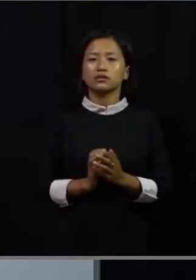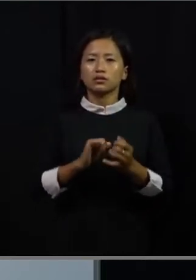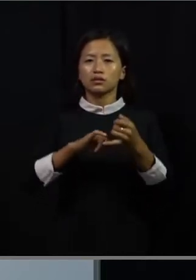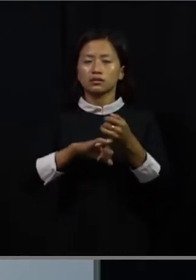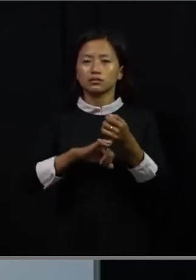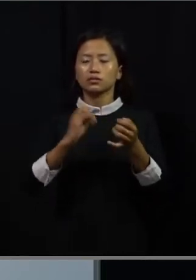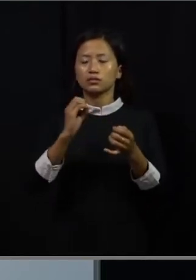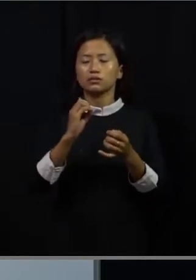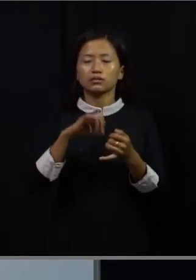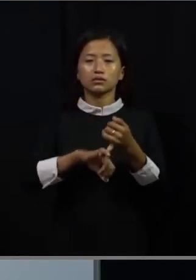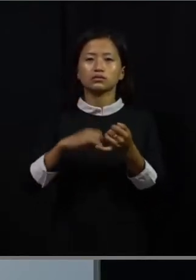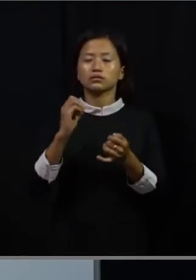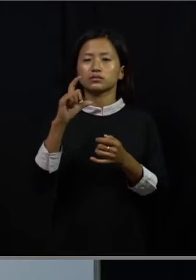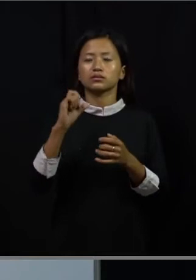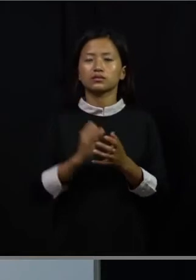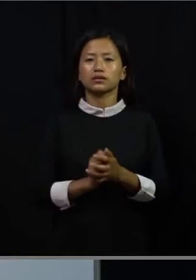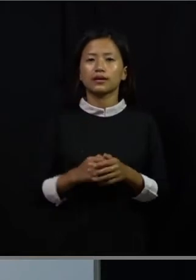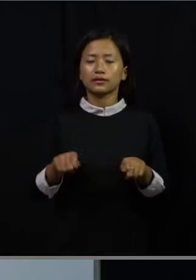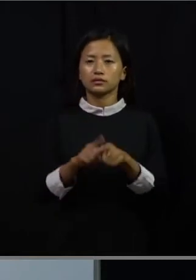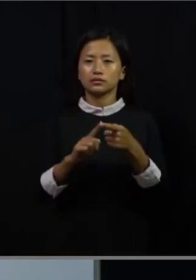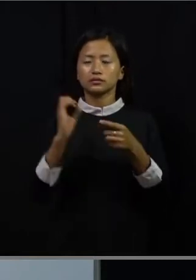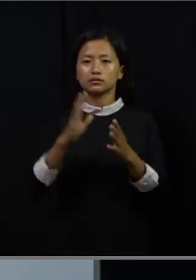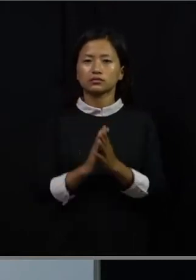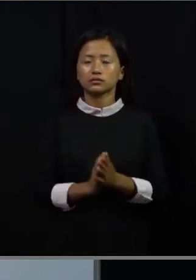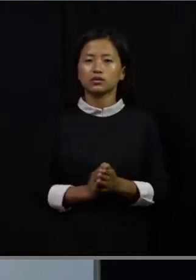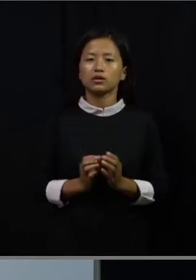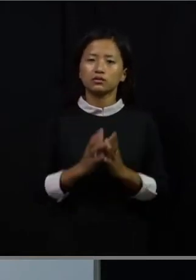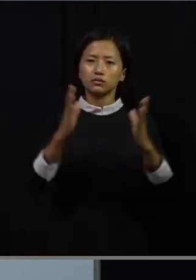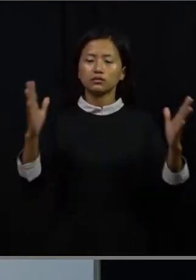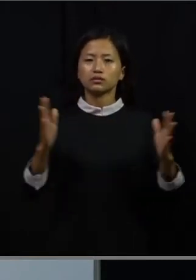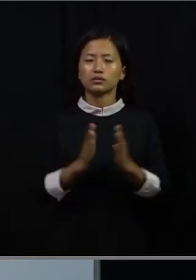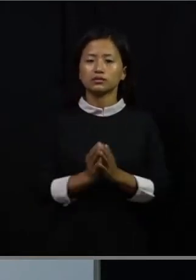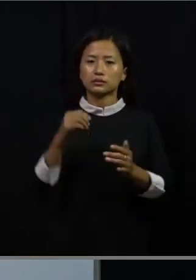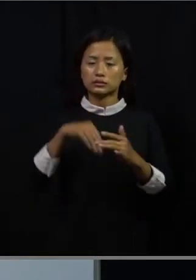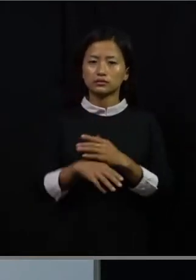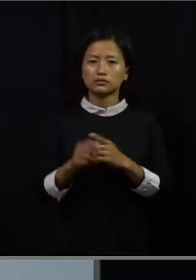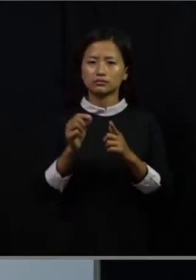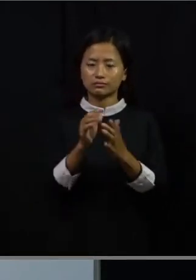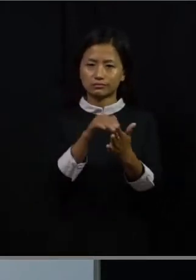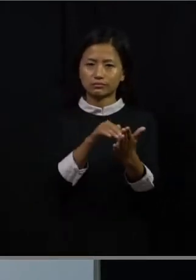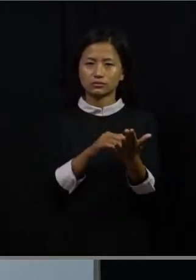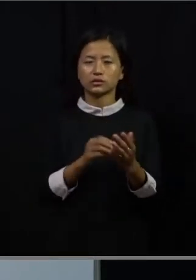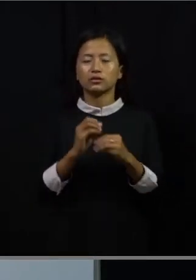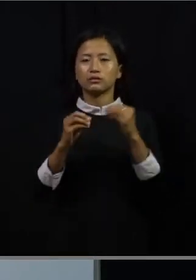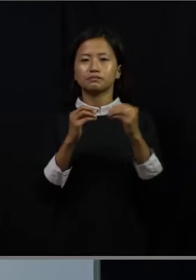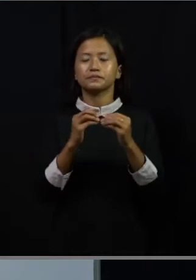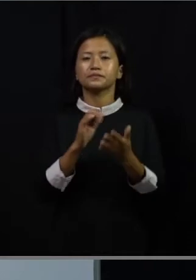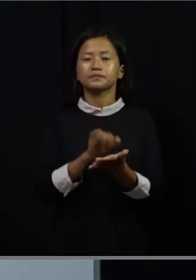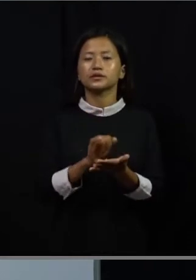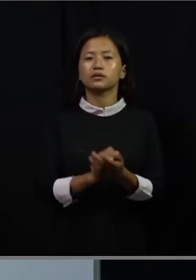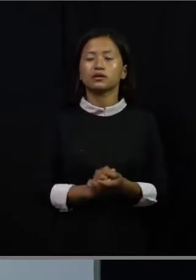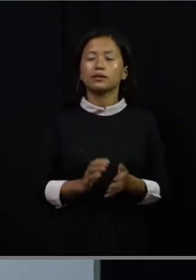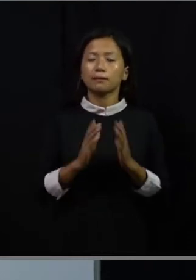economics. Sociology, we have discussed a lot about that, so I'm not going into detail about that. It's simply